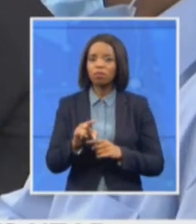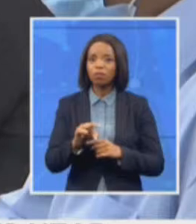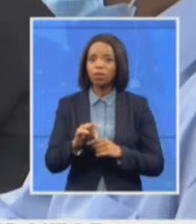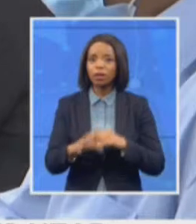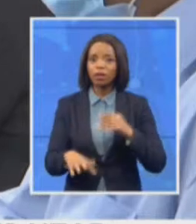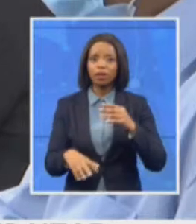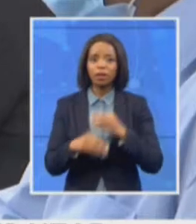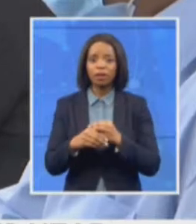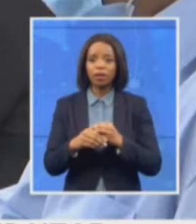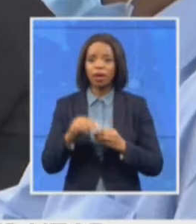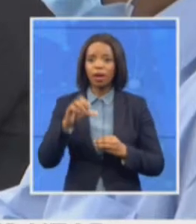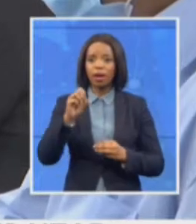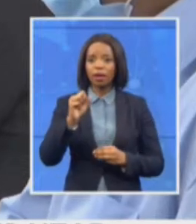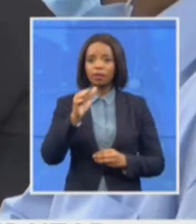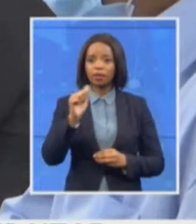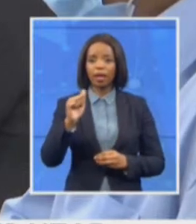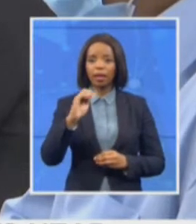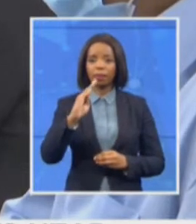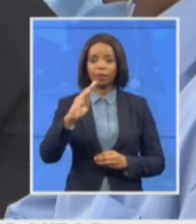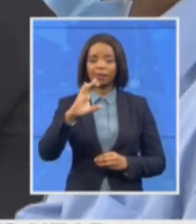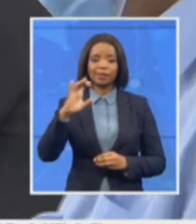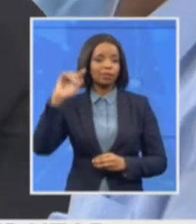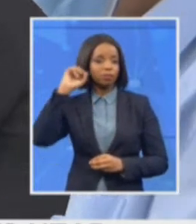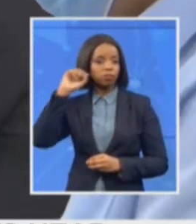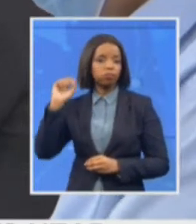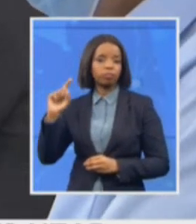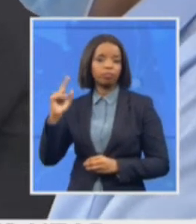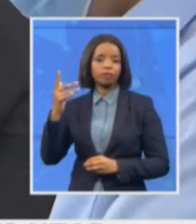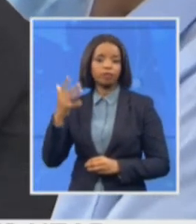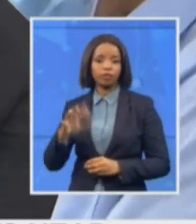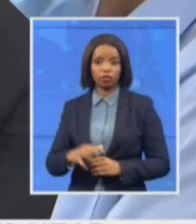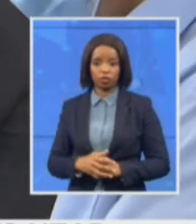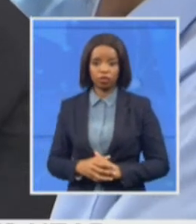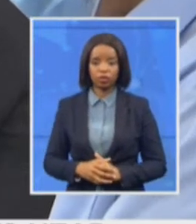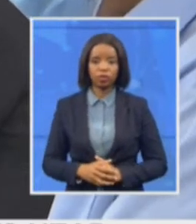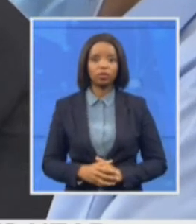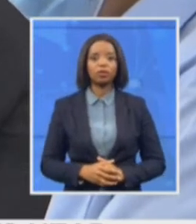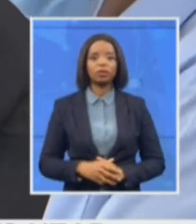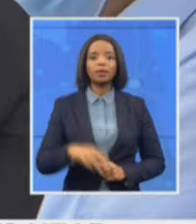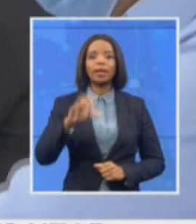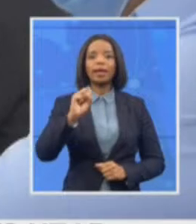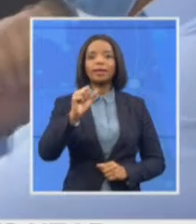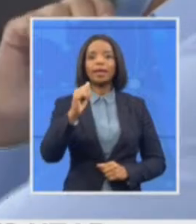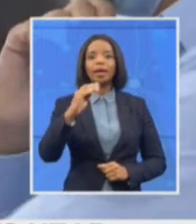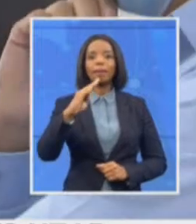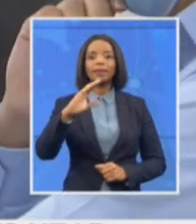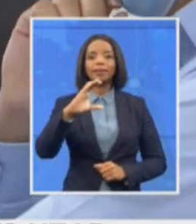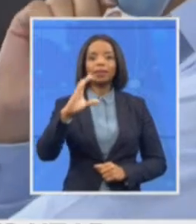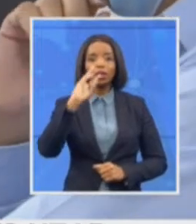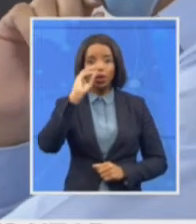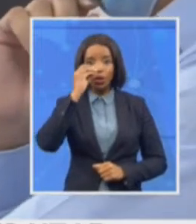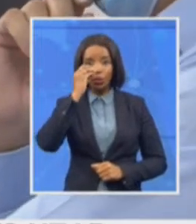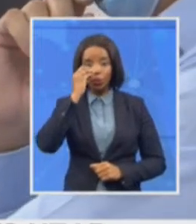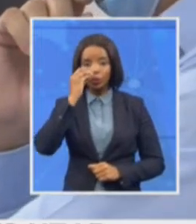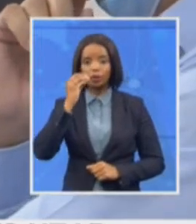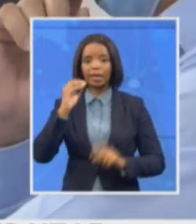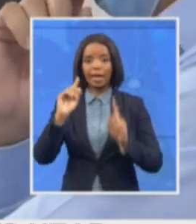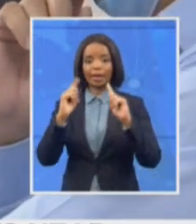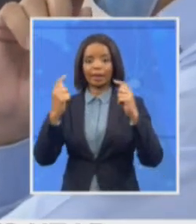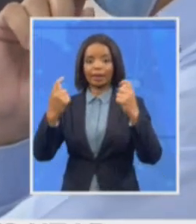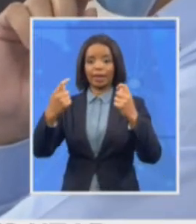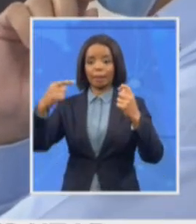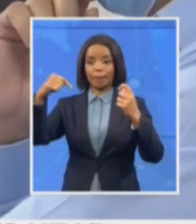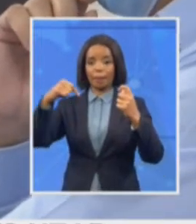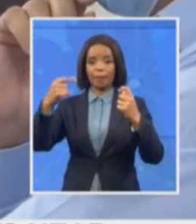causing to be allowed by the SABC News and Current Affairs Program team to broadcast, air and or publish the interdicted